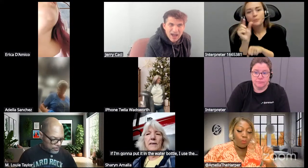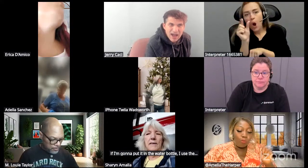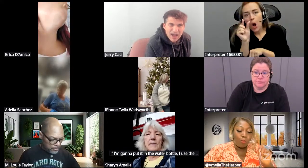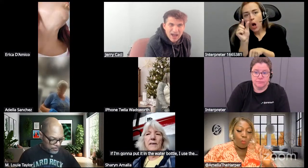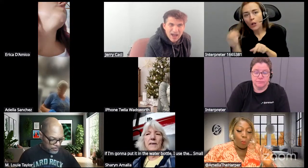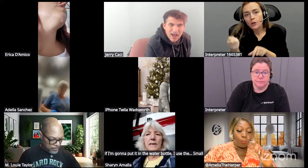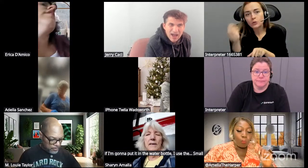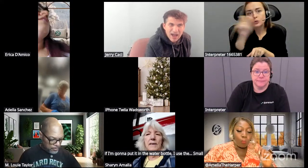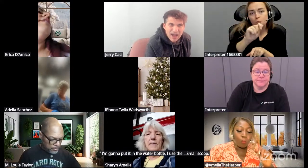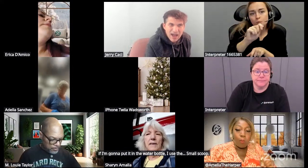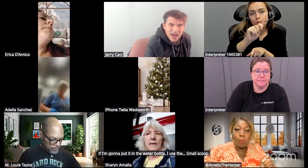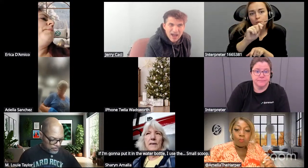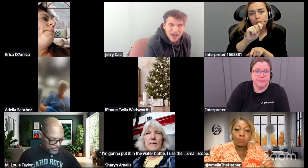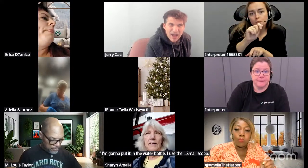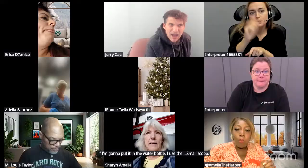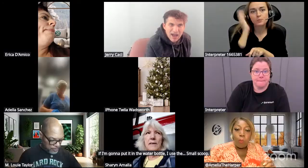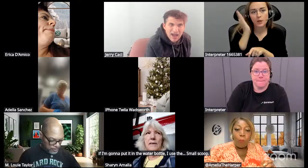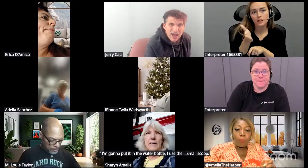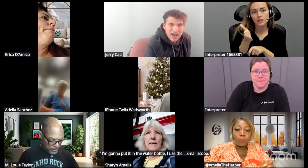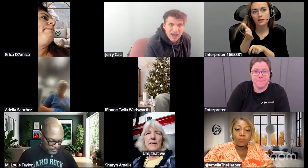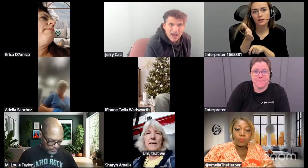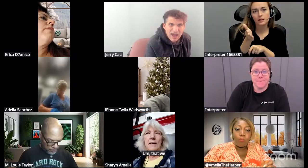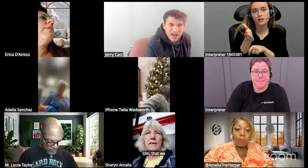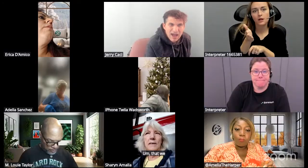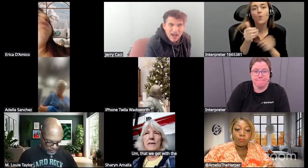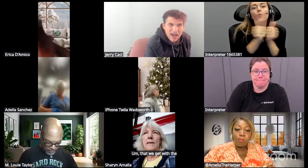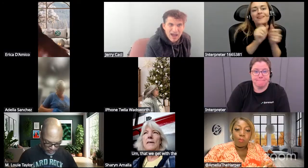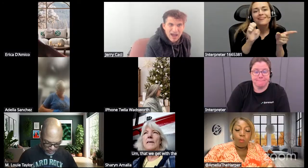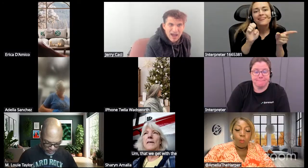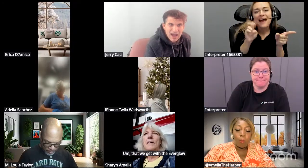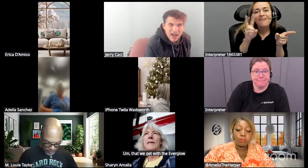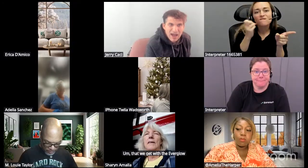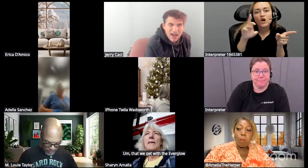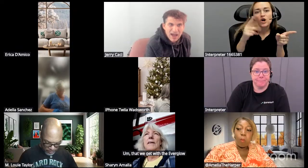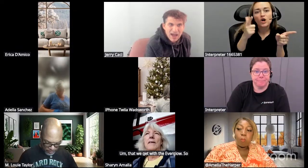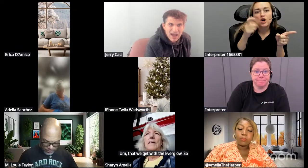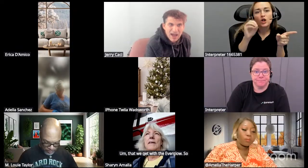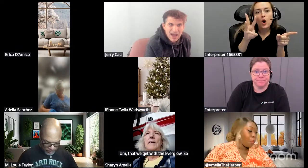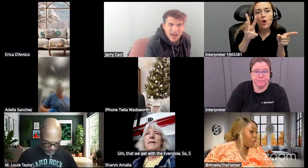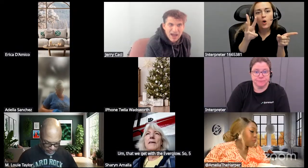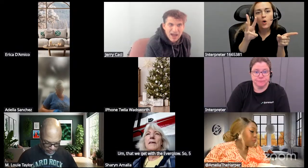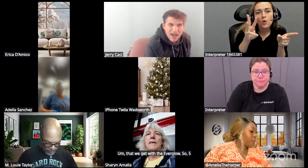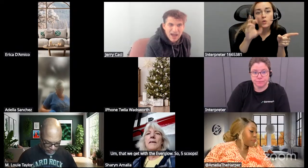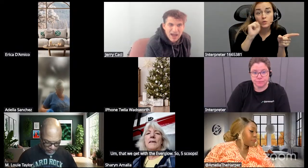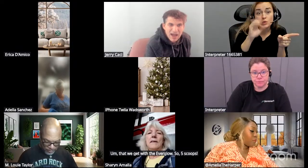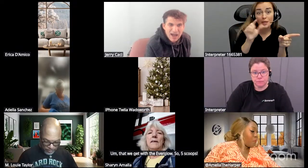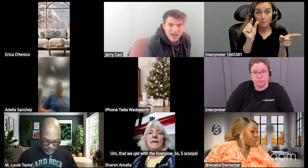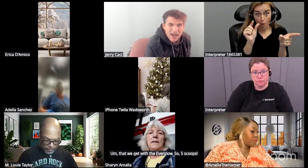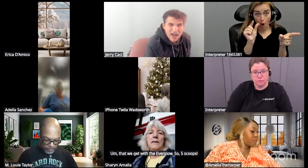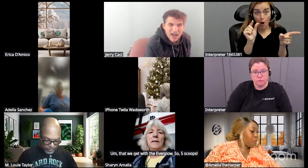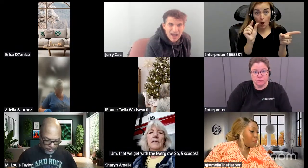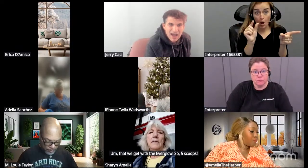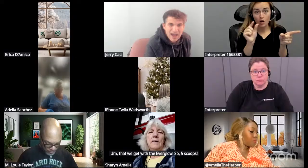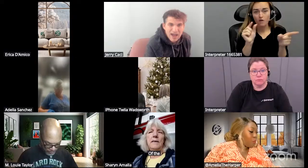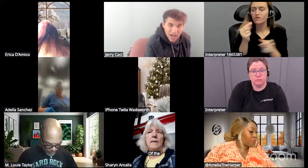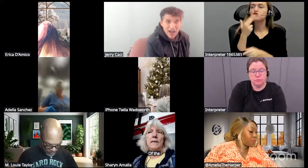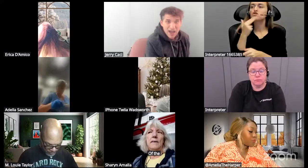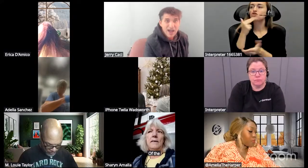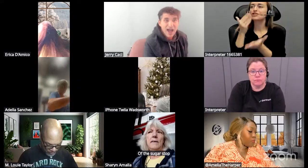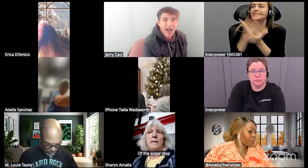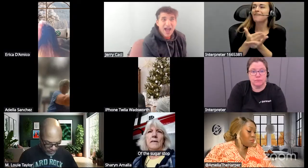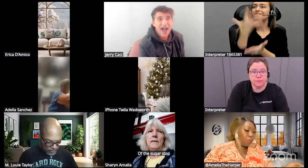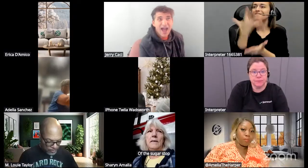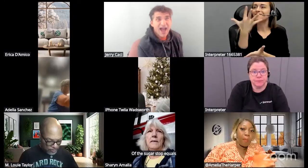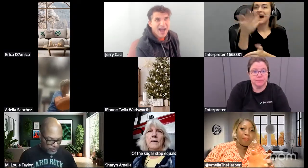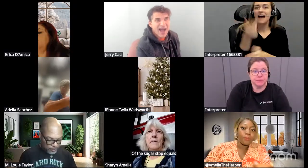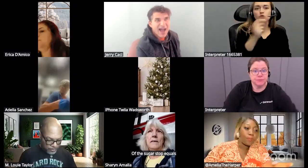scoop that we get with the Everglow. So 5 scoops of the sugar stop equals it's